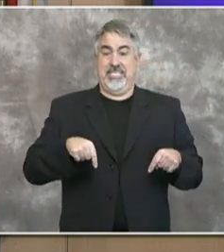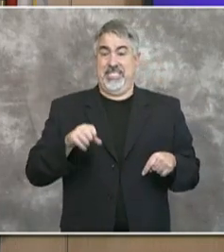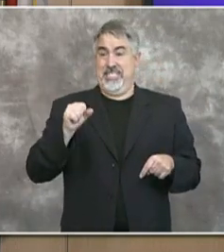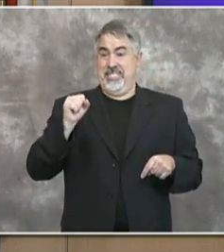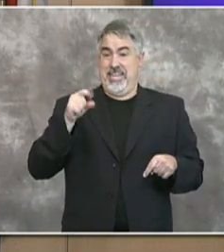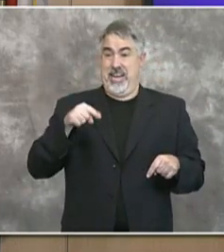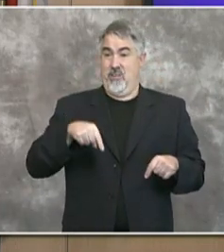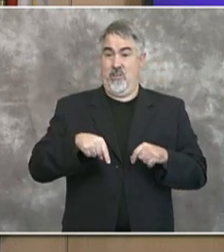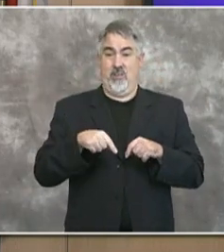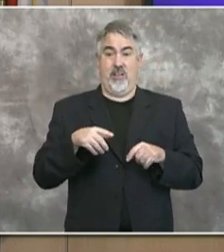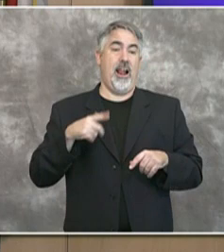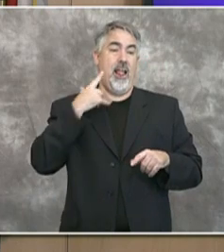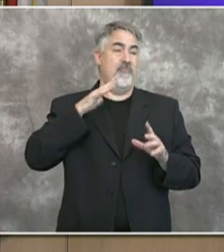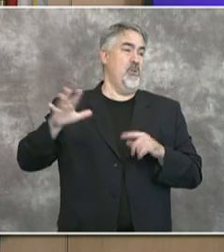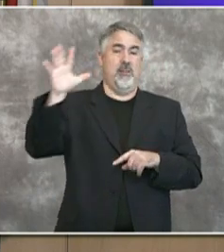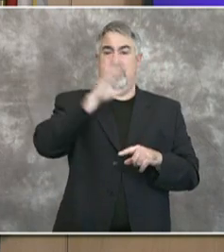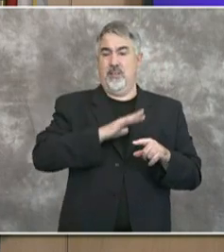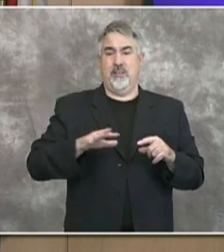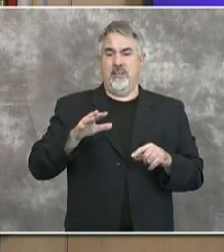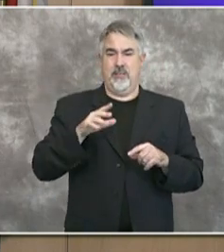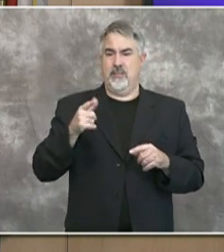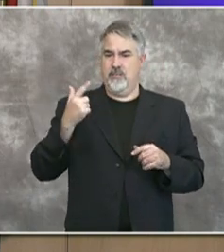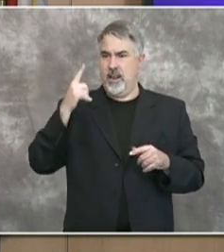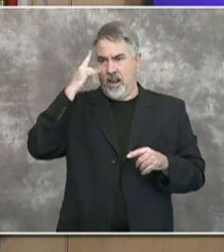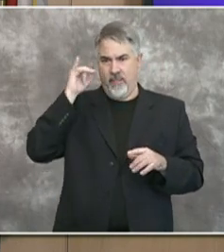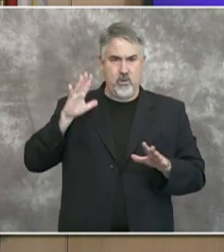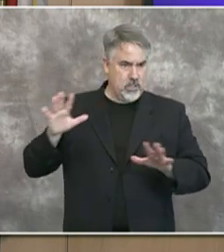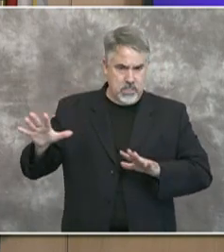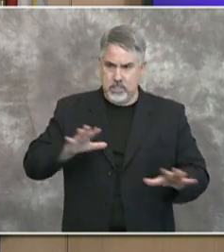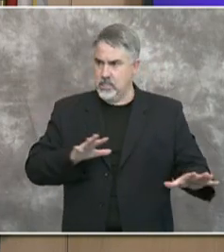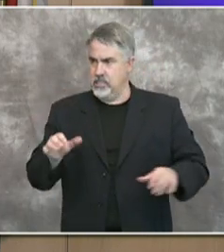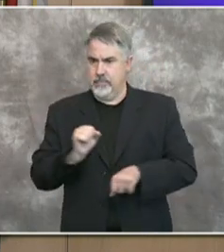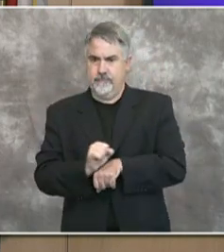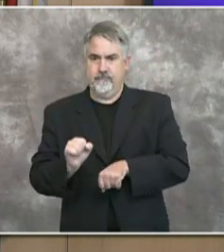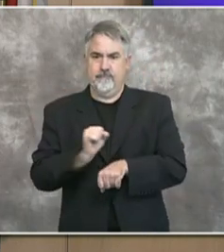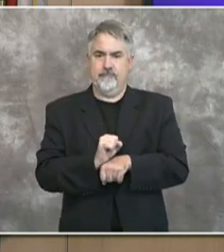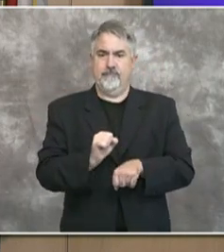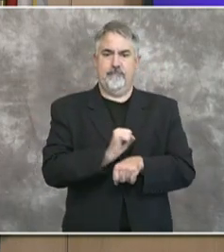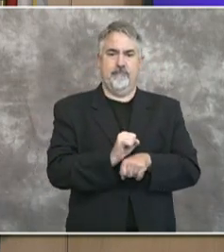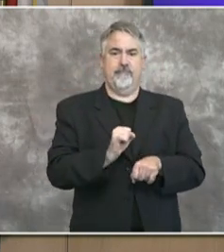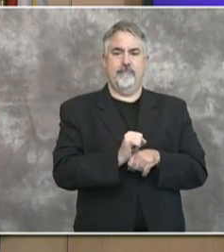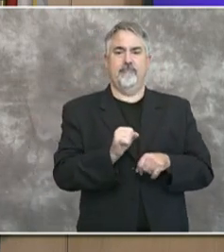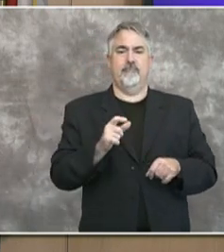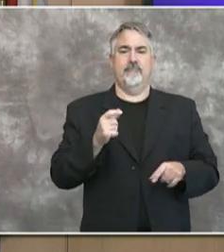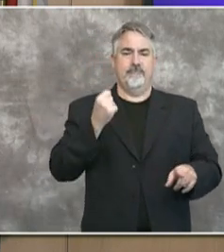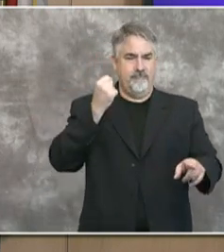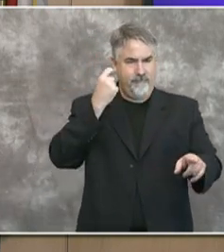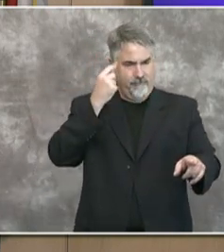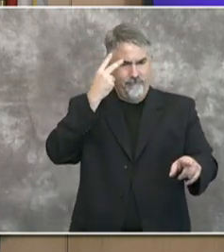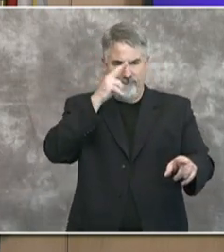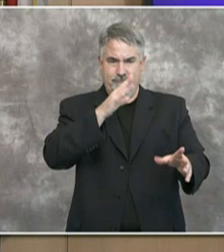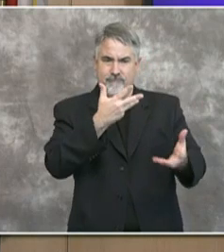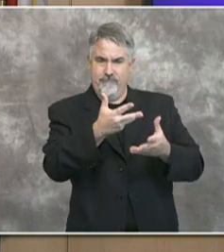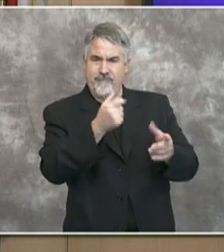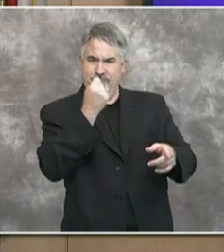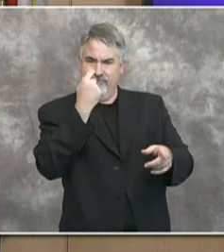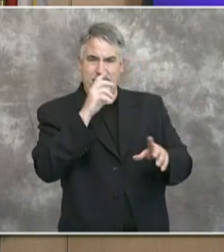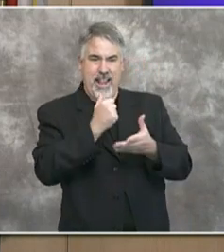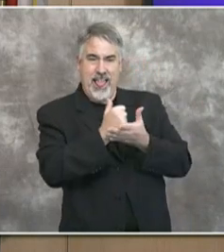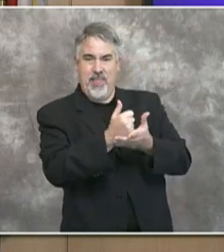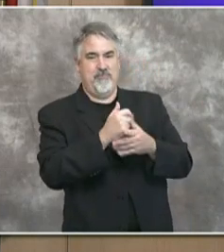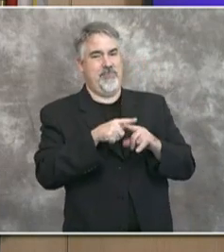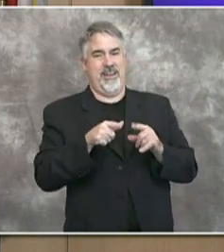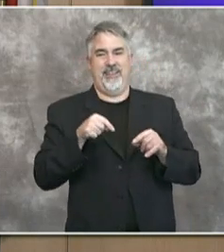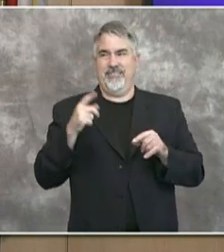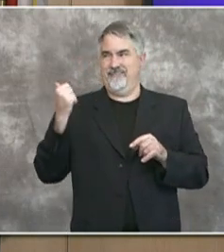so I think that they are certainly sympathetic to the concern and sympathetic to a desire to help. I will let them speak for themselves, but